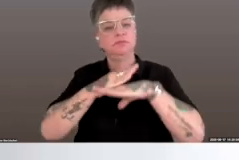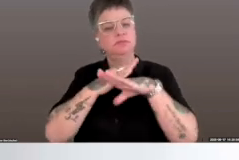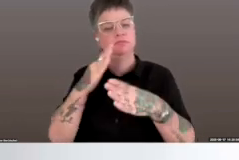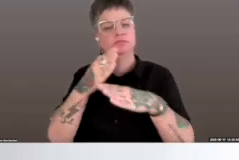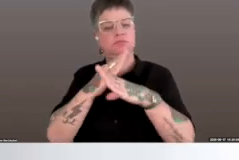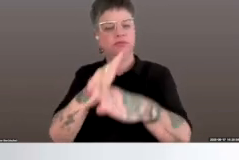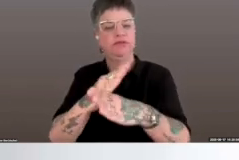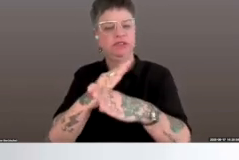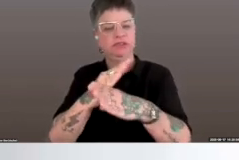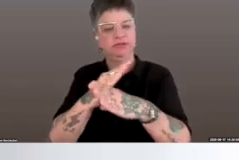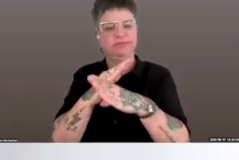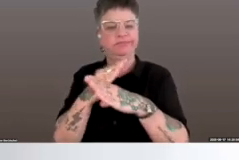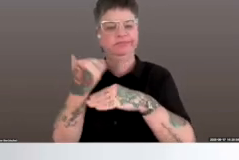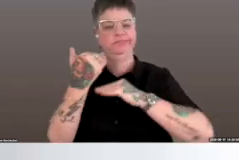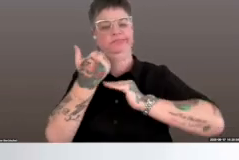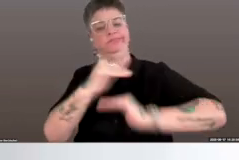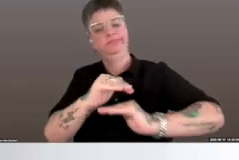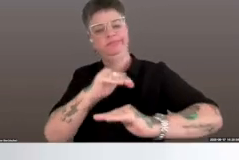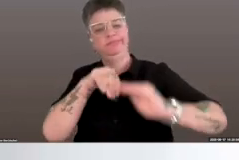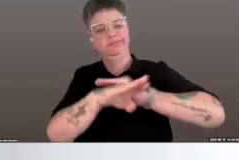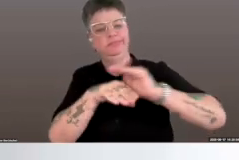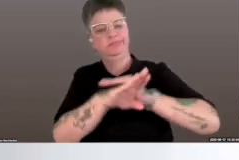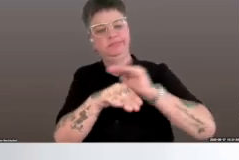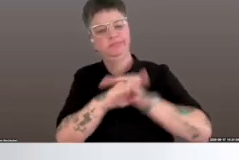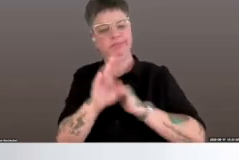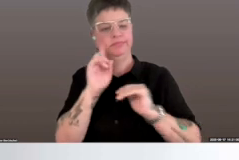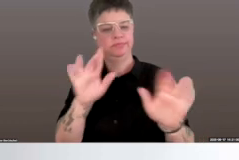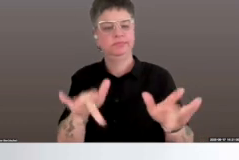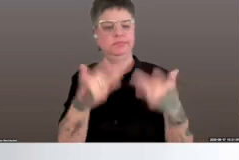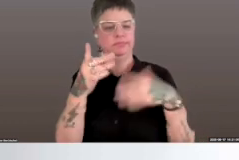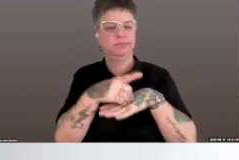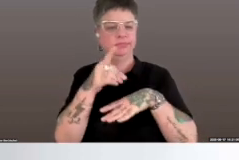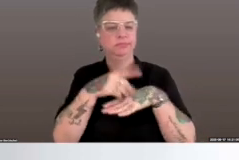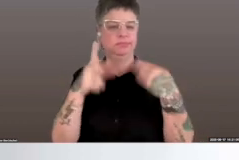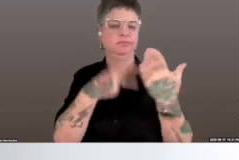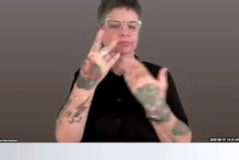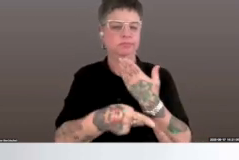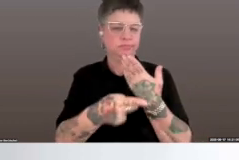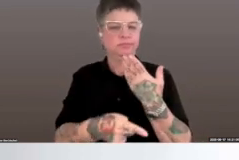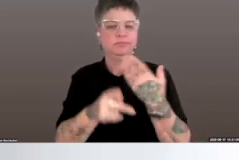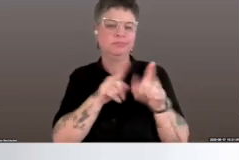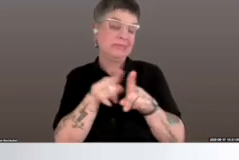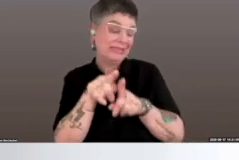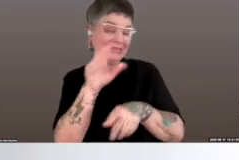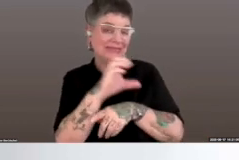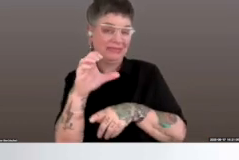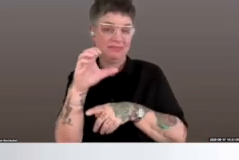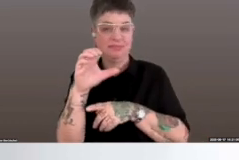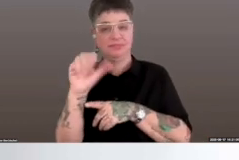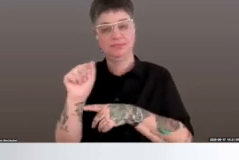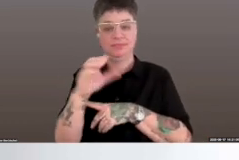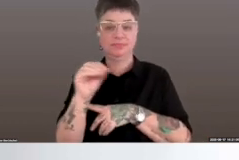Californians. ZAP complements CARB's light-duty vehicle purchase incentive programs, such as Clean Cars for All and DCAP. Okay.